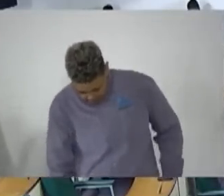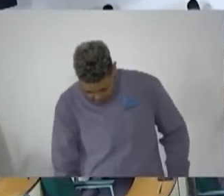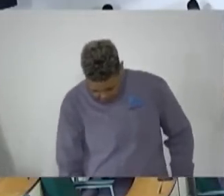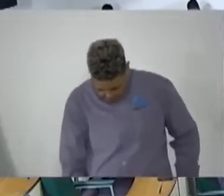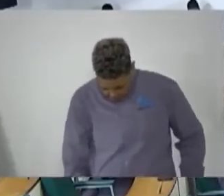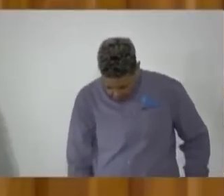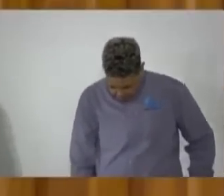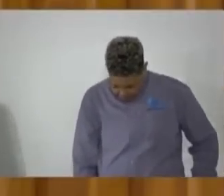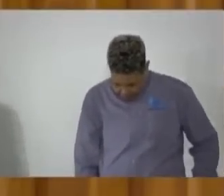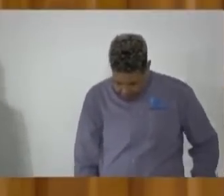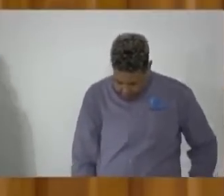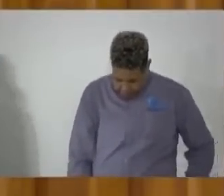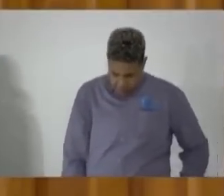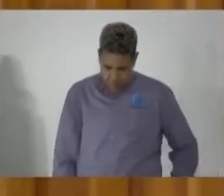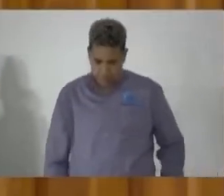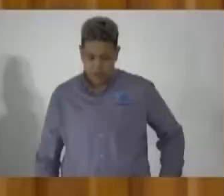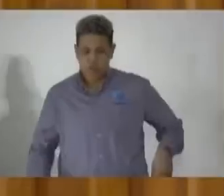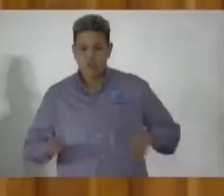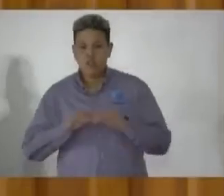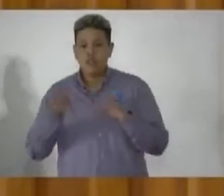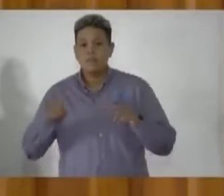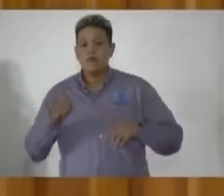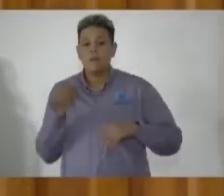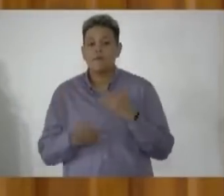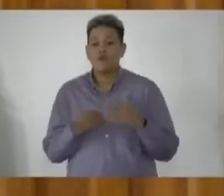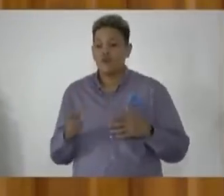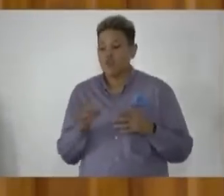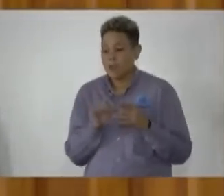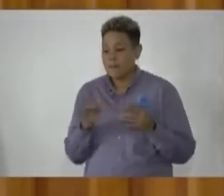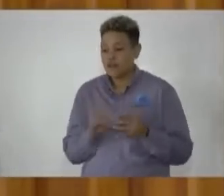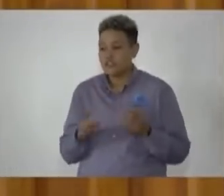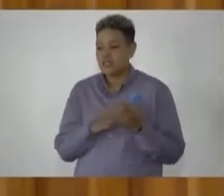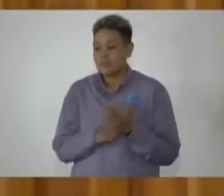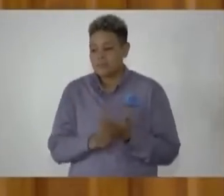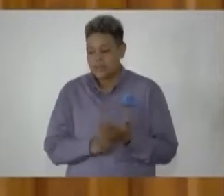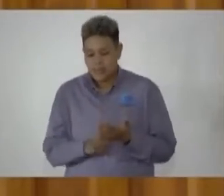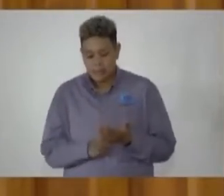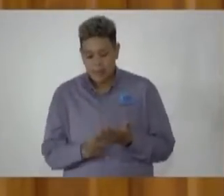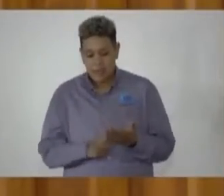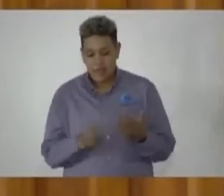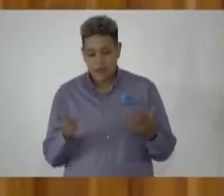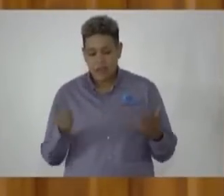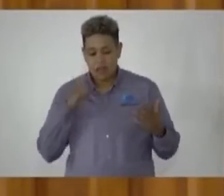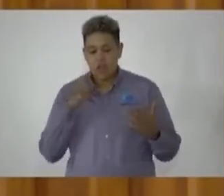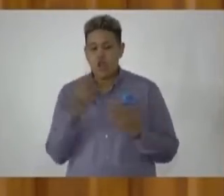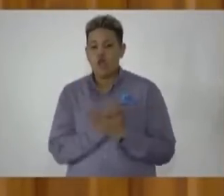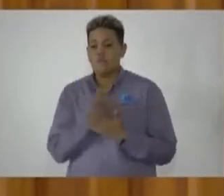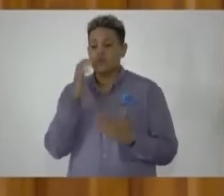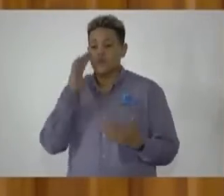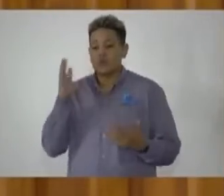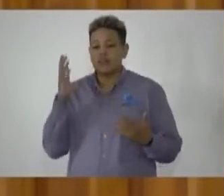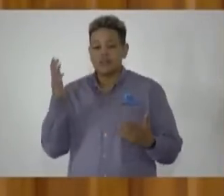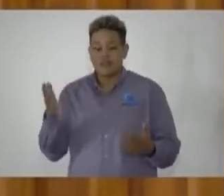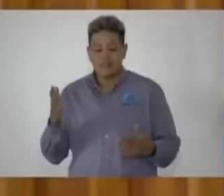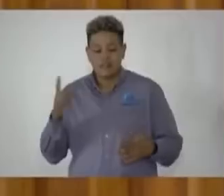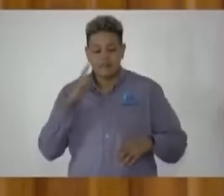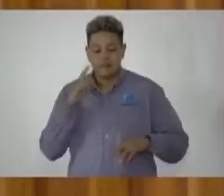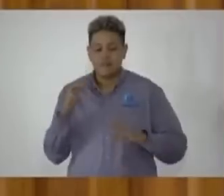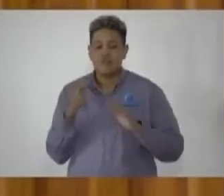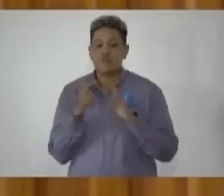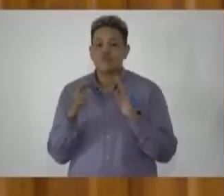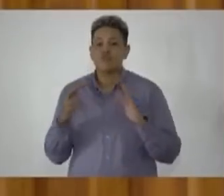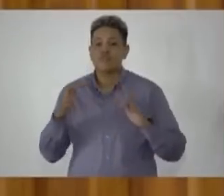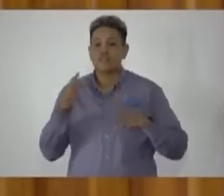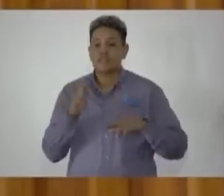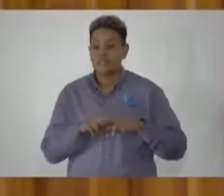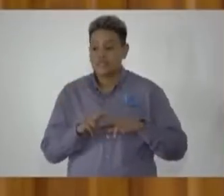So just to be clear on the process, the motion is to be debated, at the end of which it will be, the sitting of the Senate will